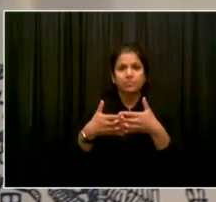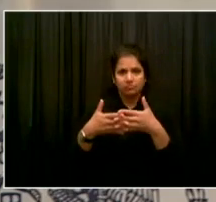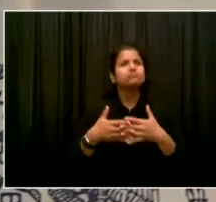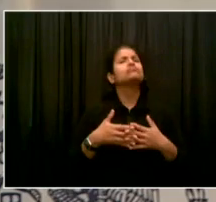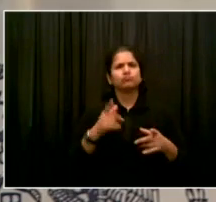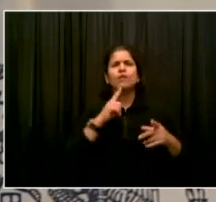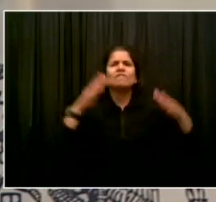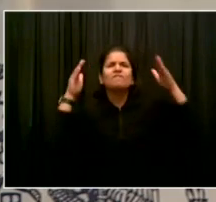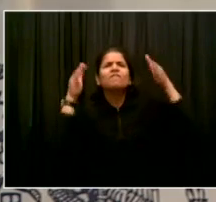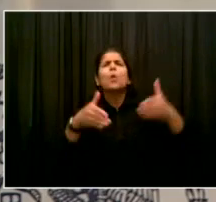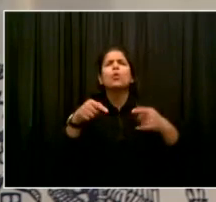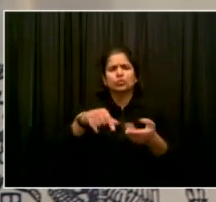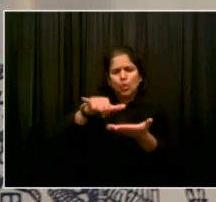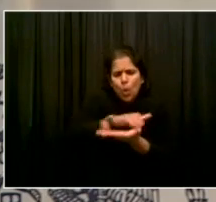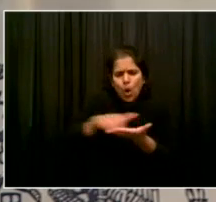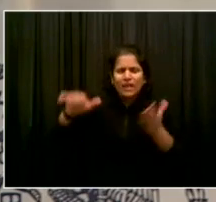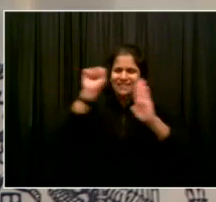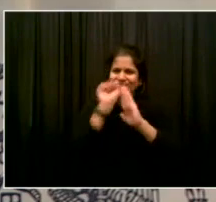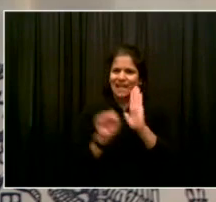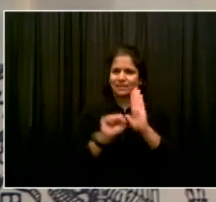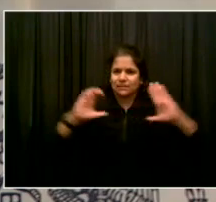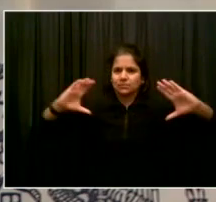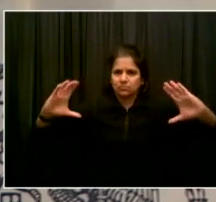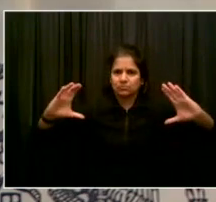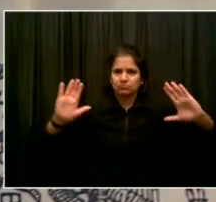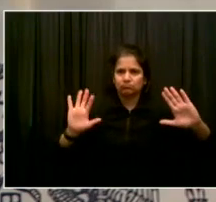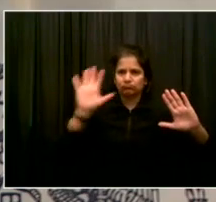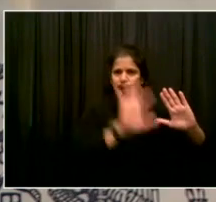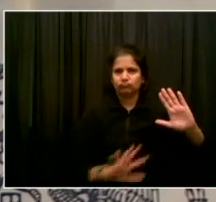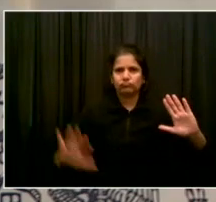of the New York League of Conservation Voters, Julie Tai.